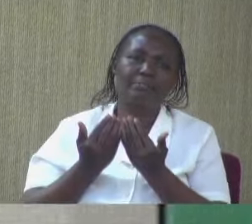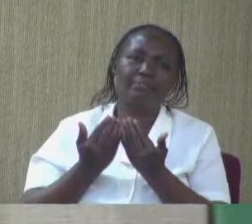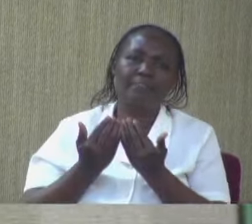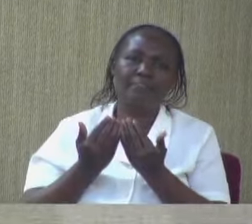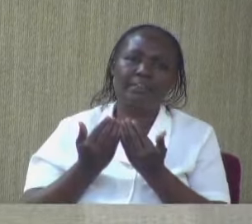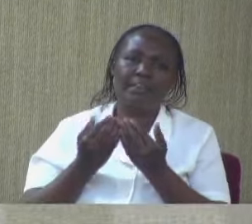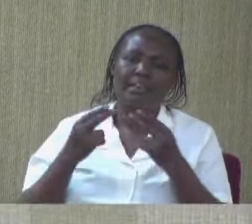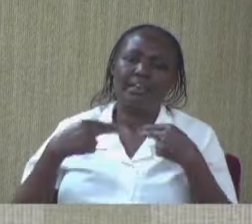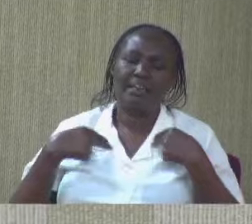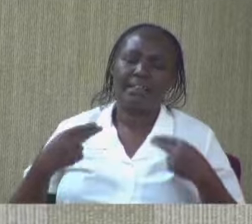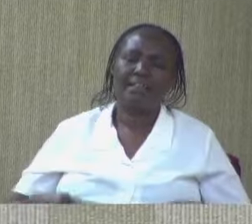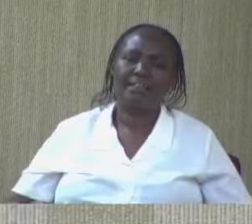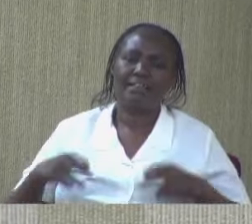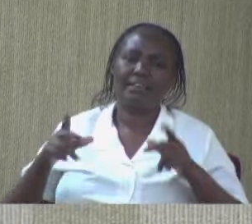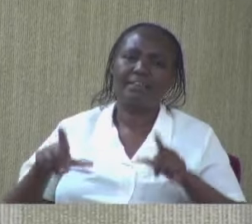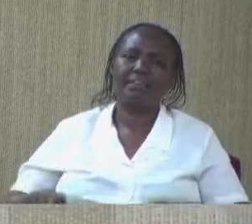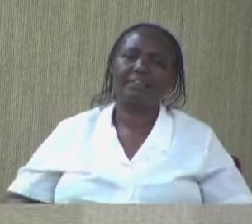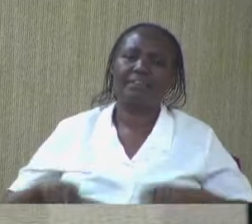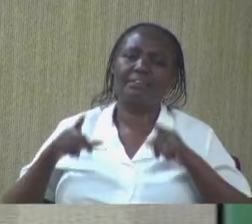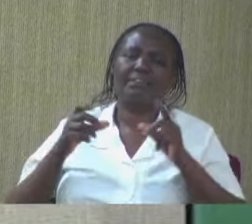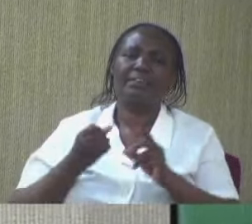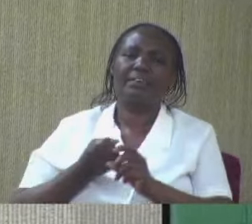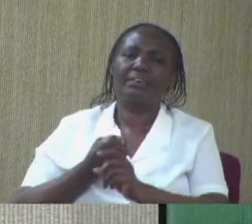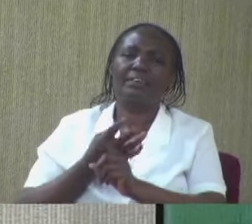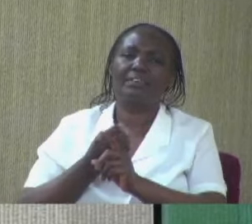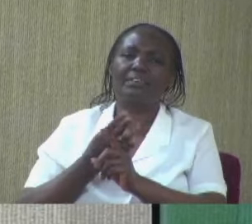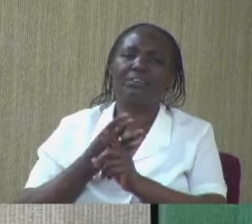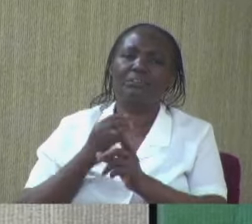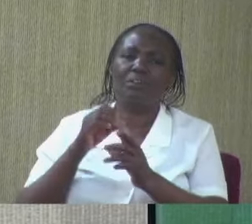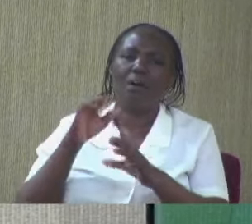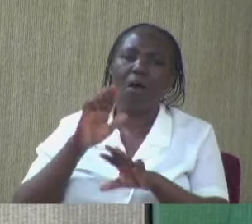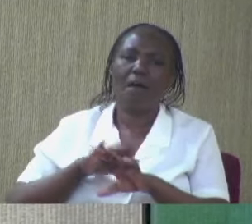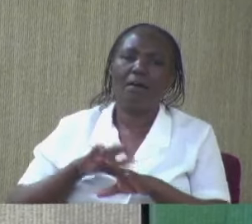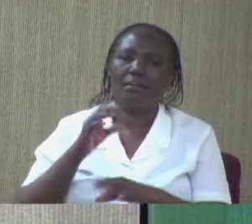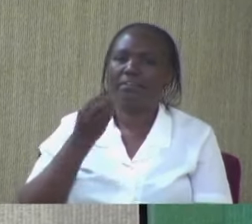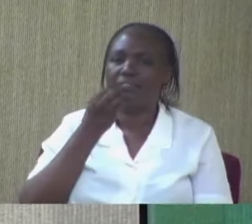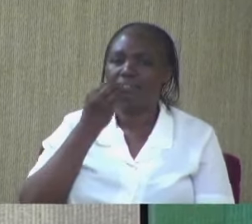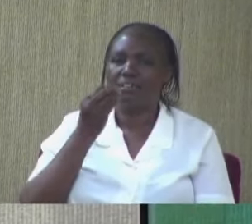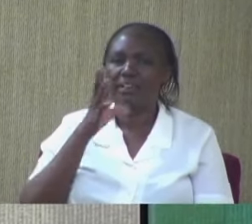Healthful living. Councils on food and diet.